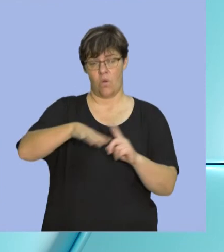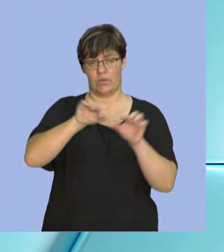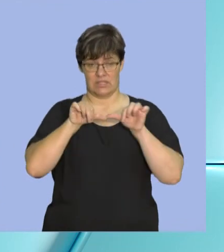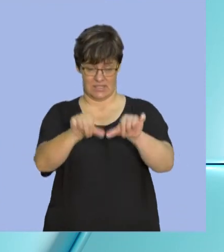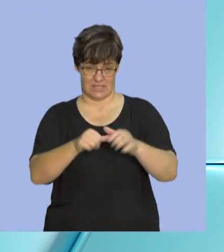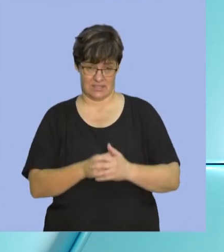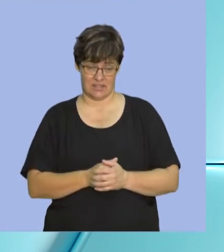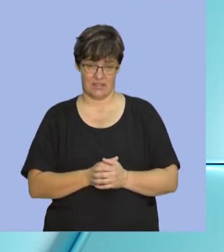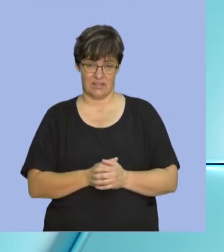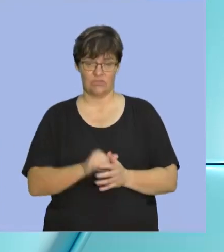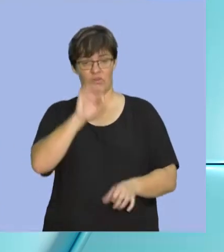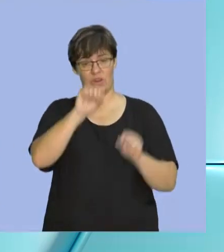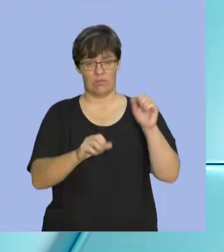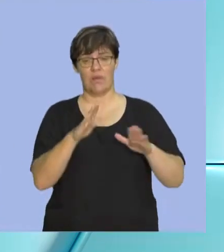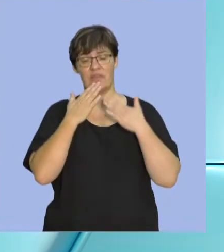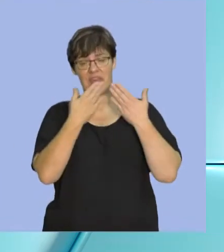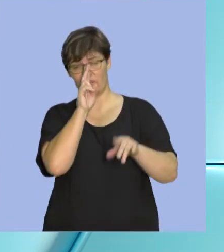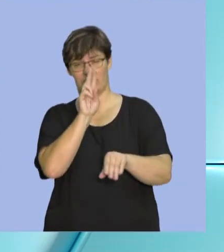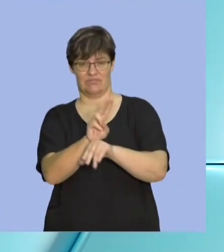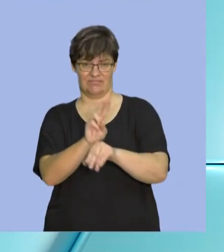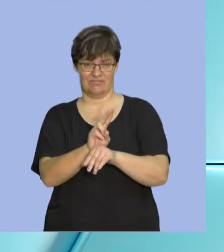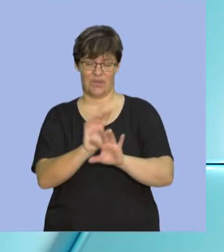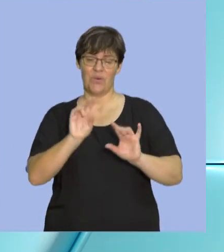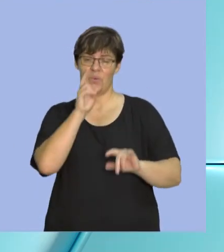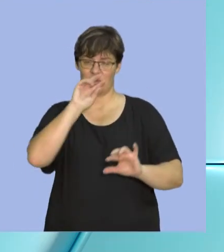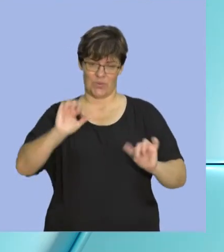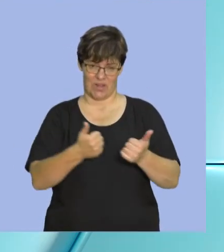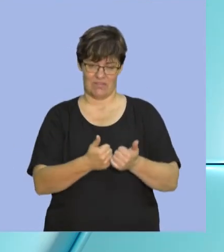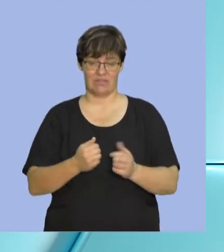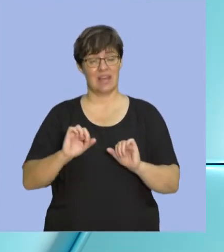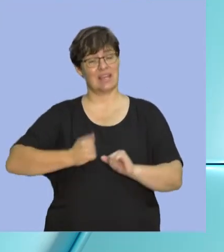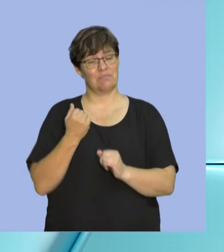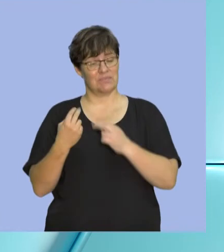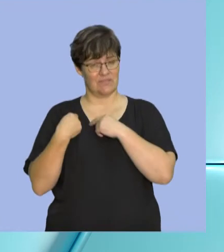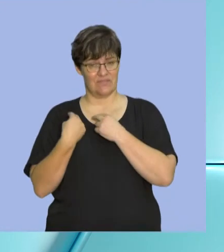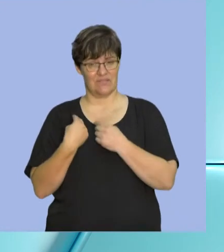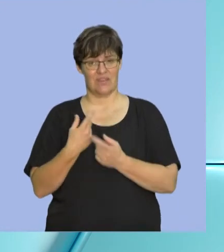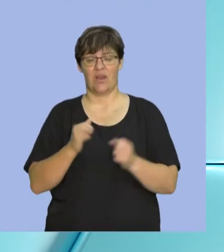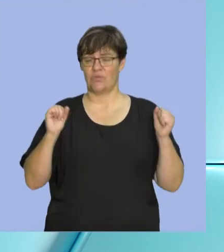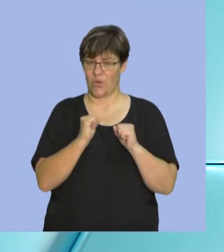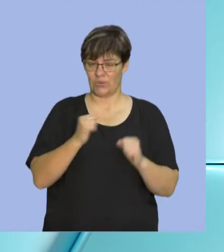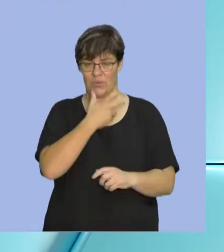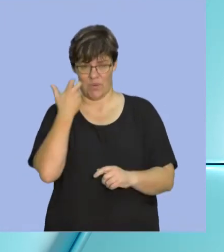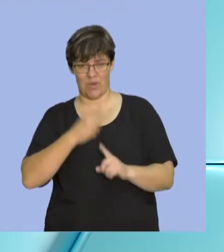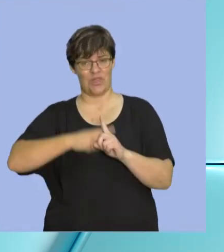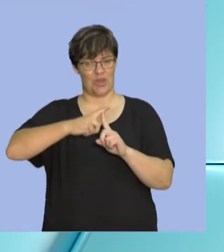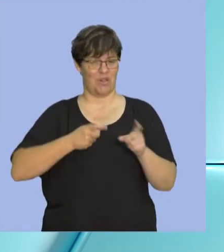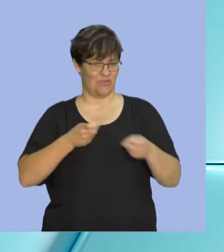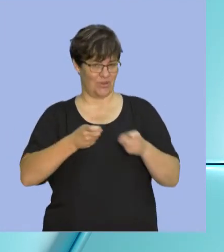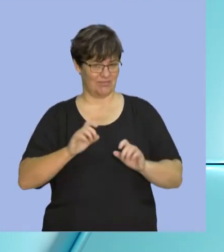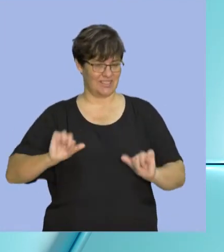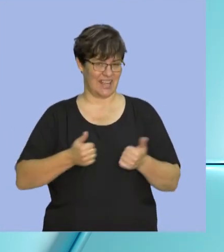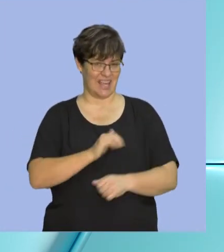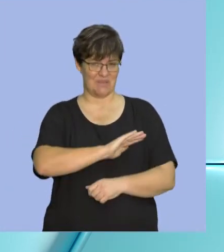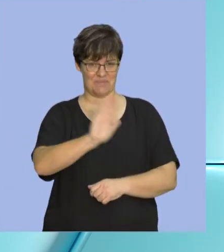section, thank you for staying tuned. Wish you well. Keep safe, stay warm, stay cold, and thermoregulate. Take care. Bye.